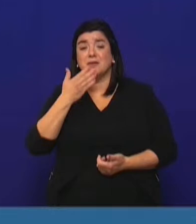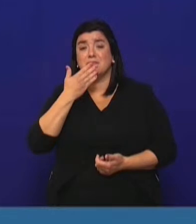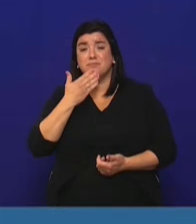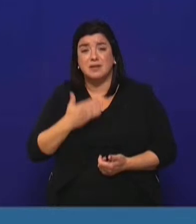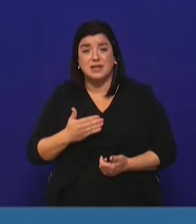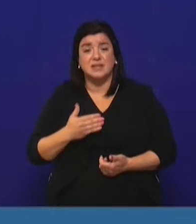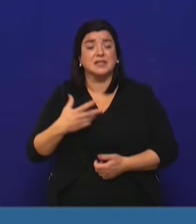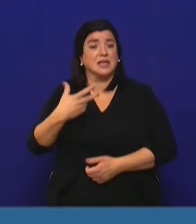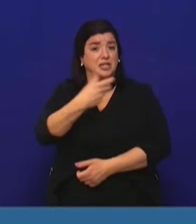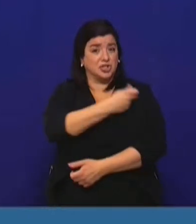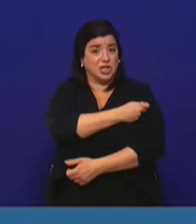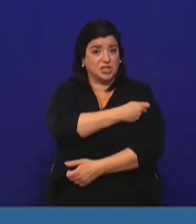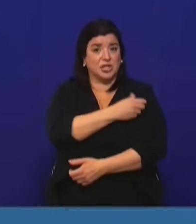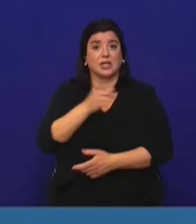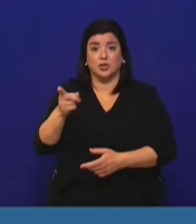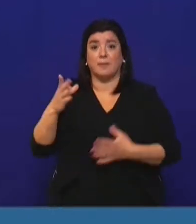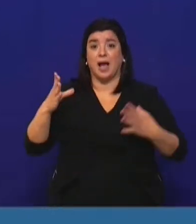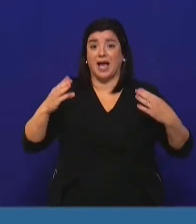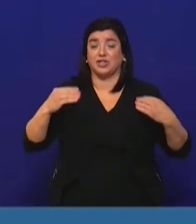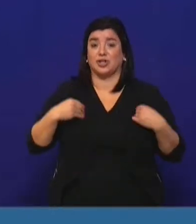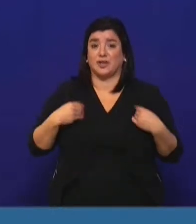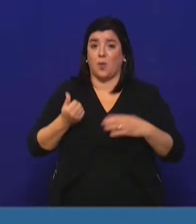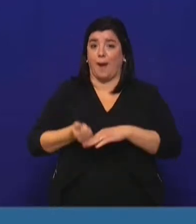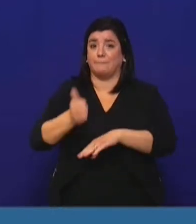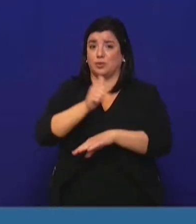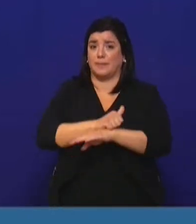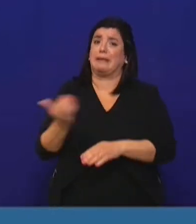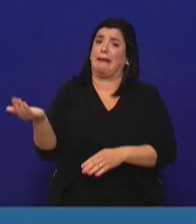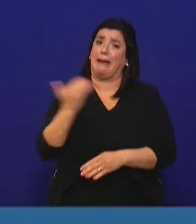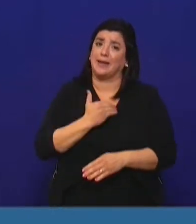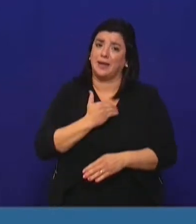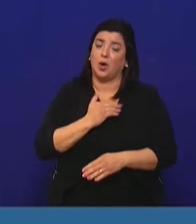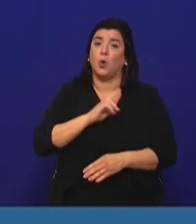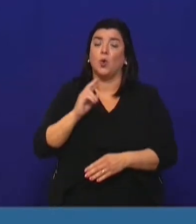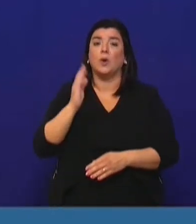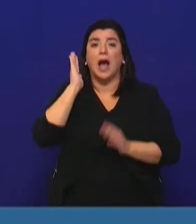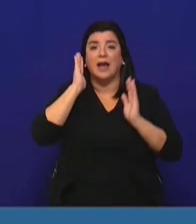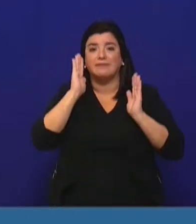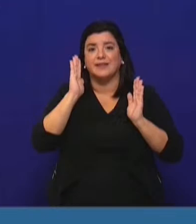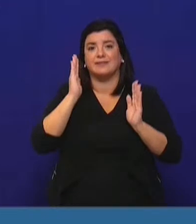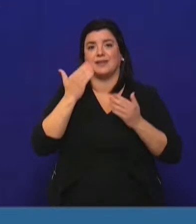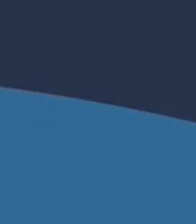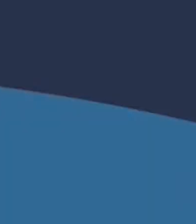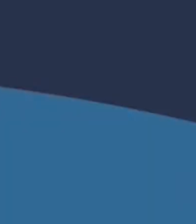ħudu dan it-tilqim li għandna l-kull min nibatu għalikom u komplu ħudu ħsieb. Grazzi.